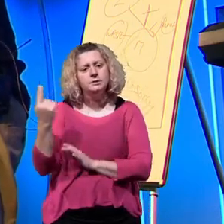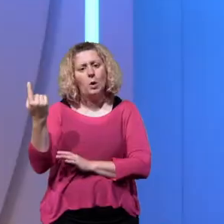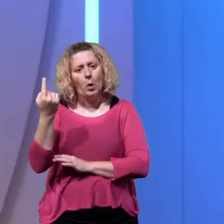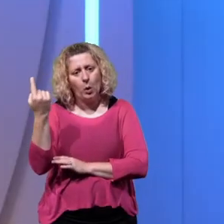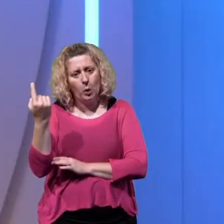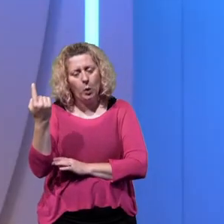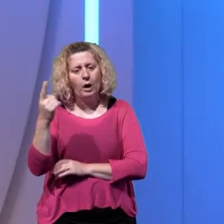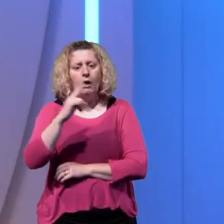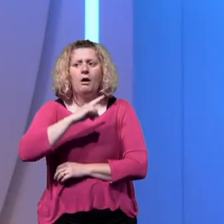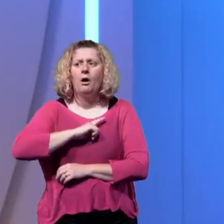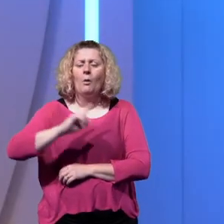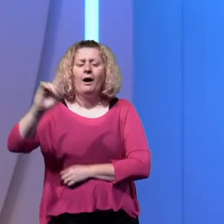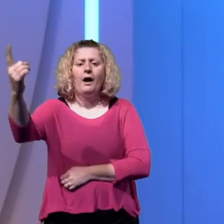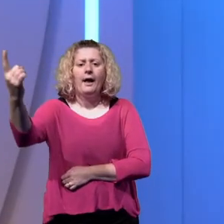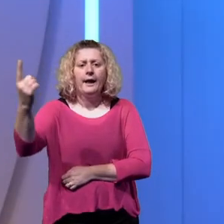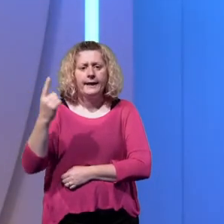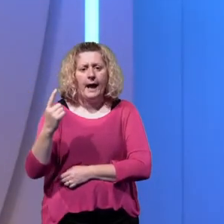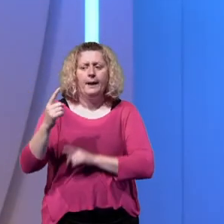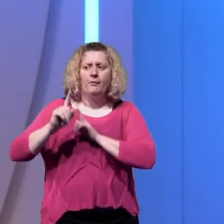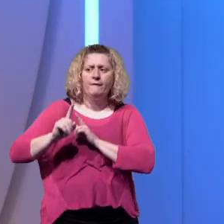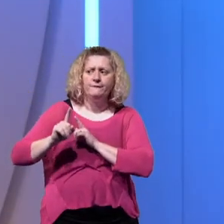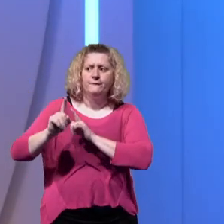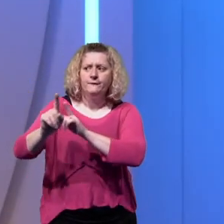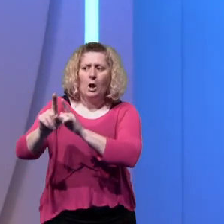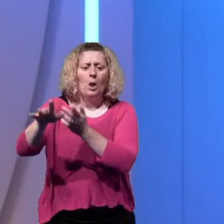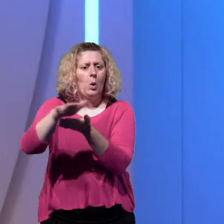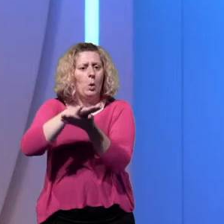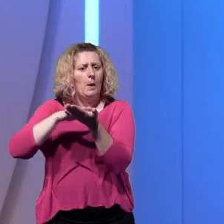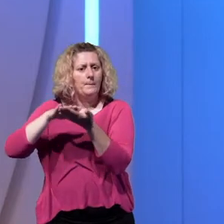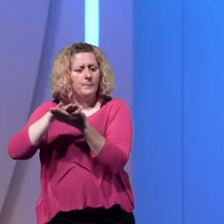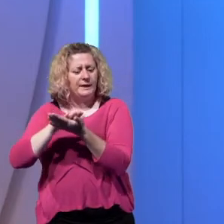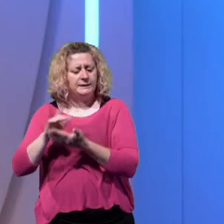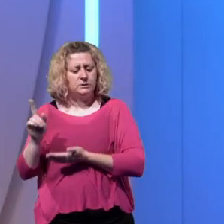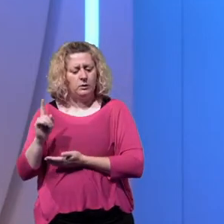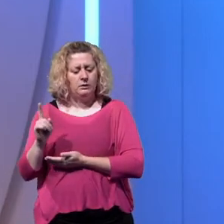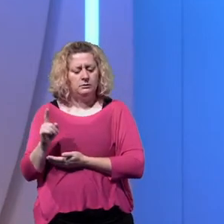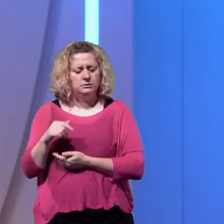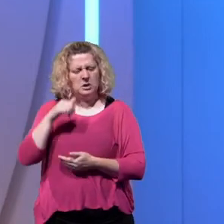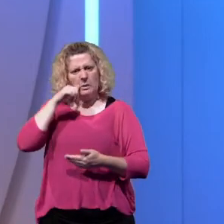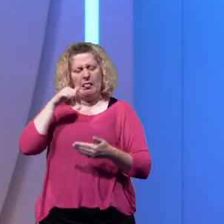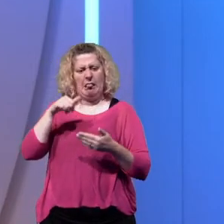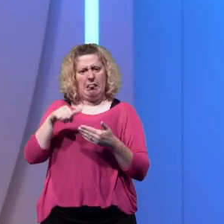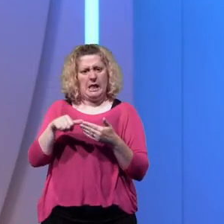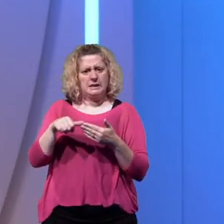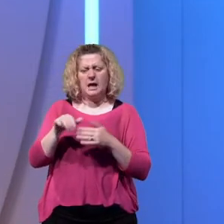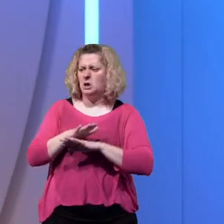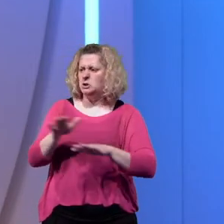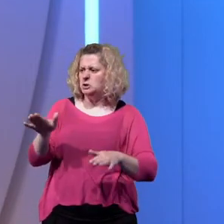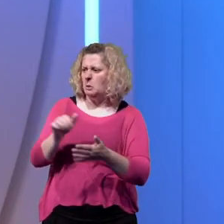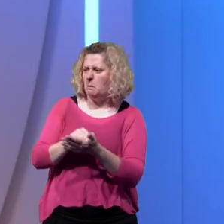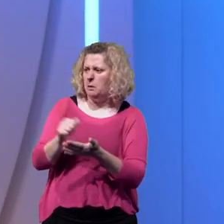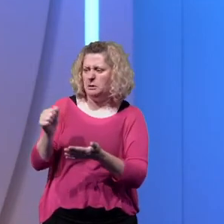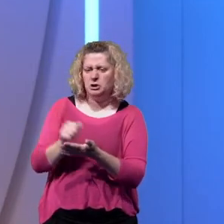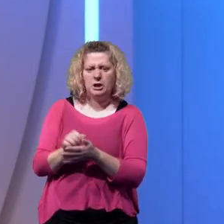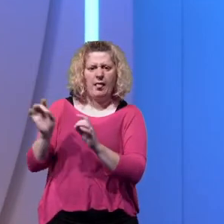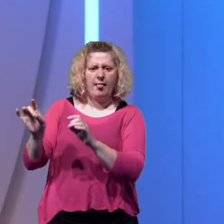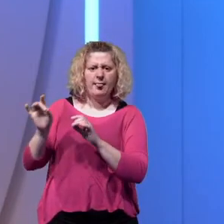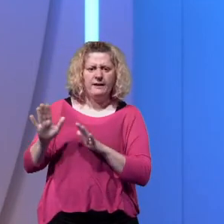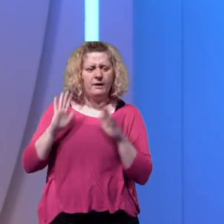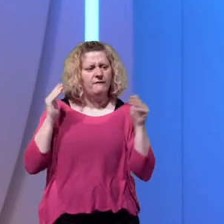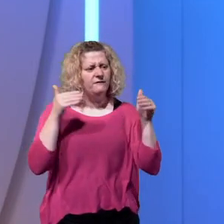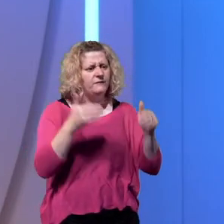gospel. And so it was very upsetting to get this letter saying, I don't think you should publish it, just leave it, we should focus on